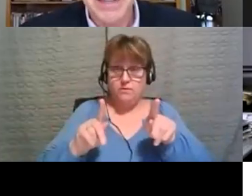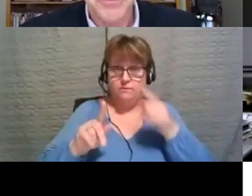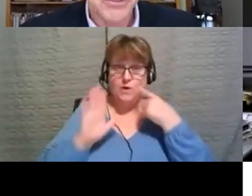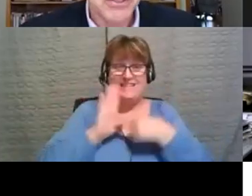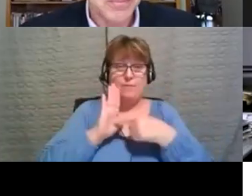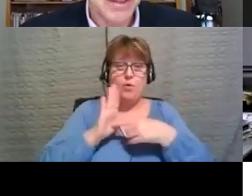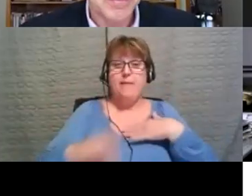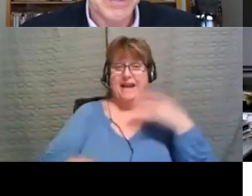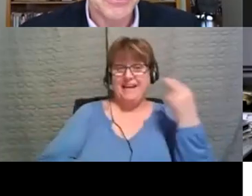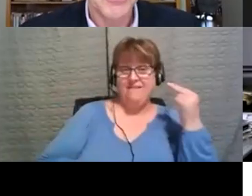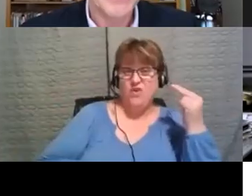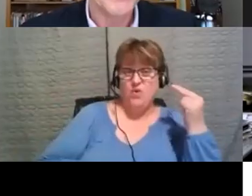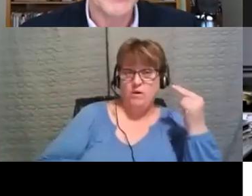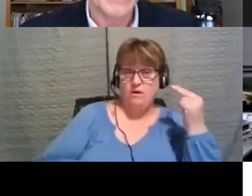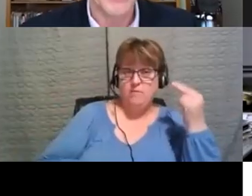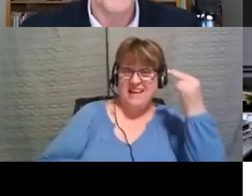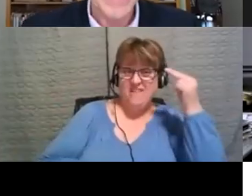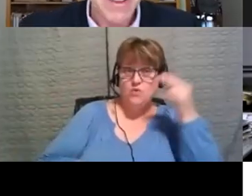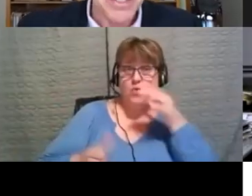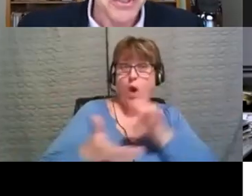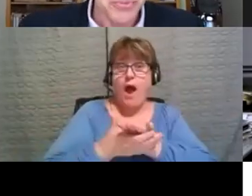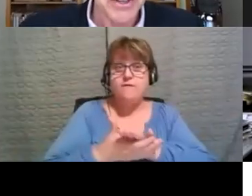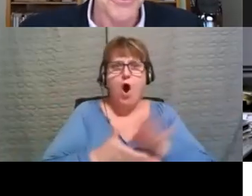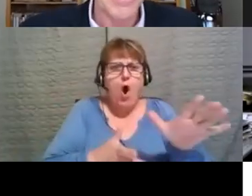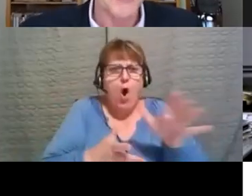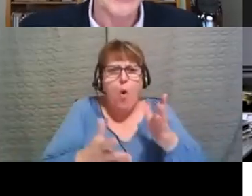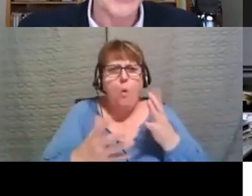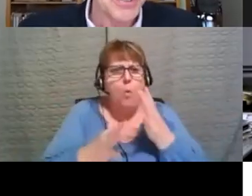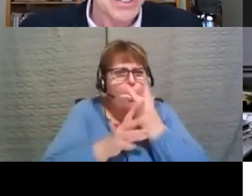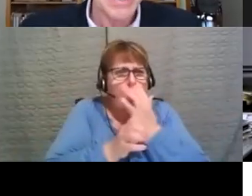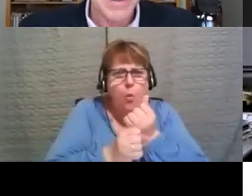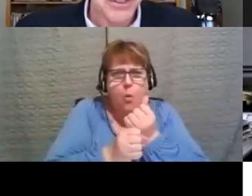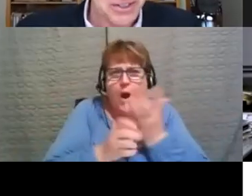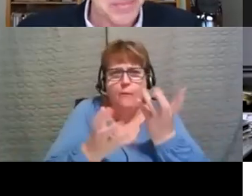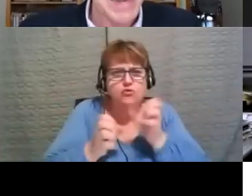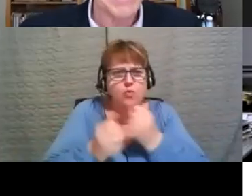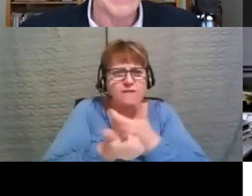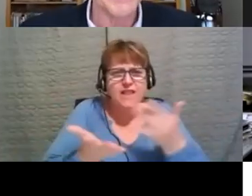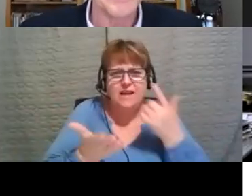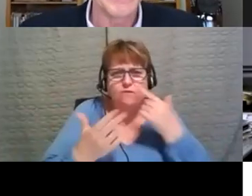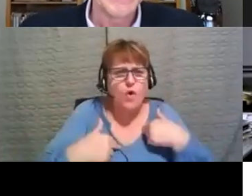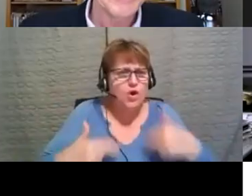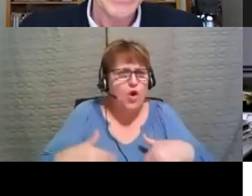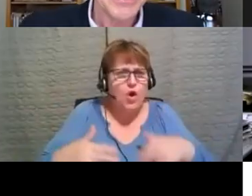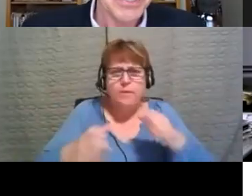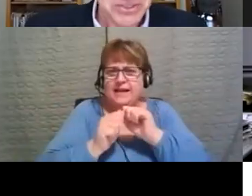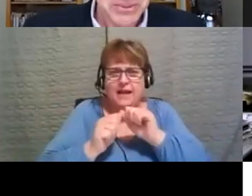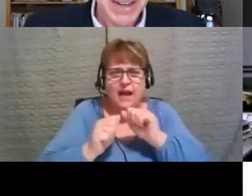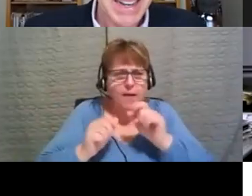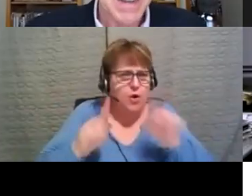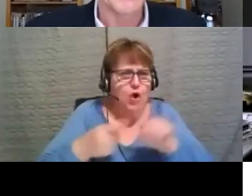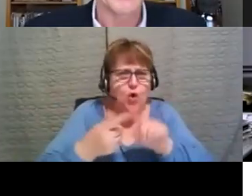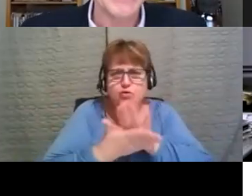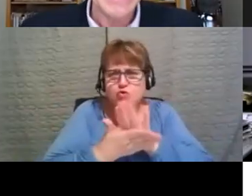my nephew's wife, who's like, oh man, this is wonderful. I want to do everything I can for humanity. You know, I'm going to nursing school